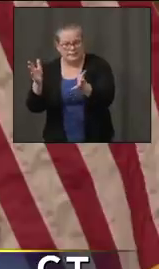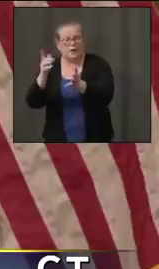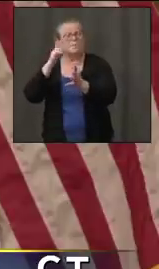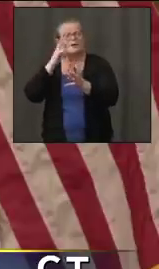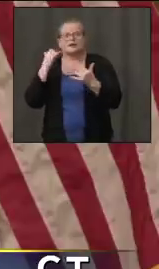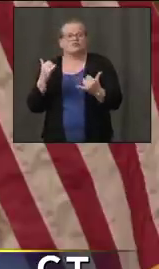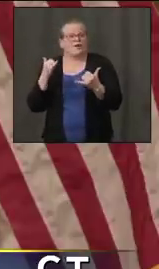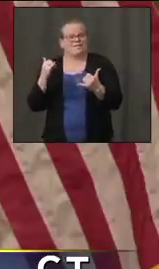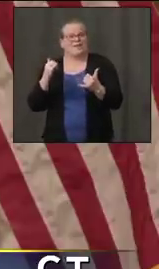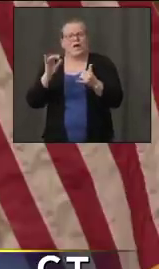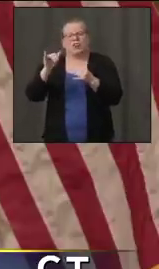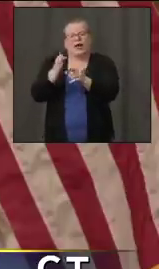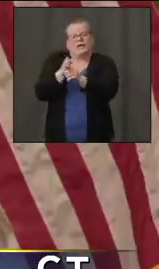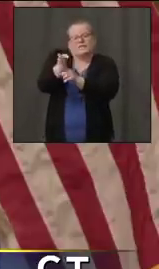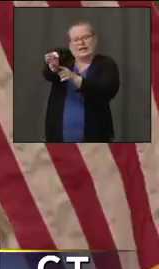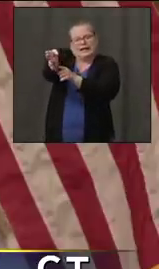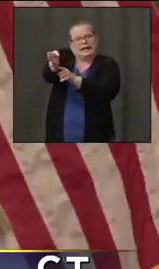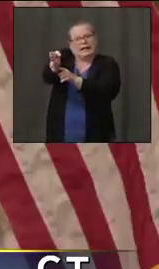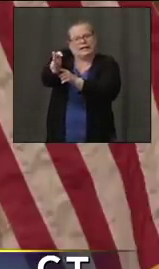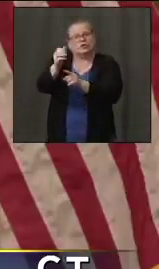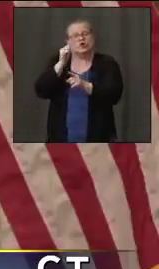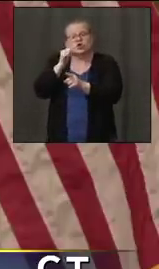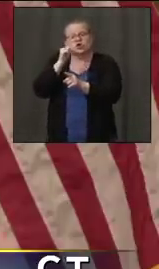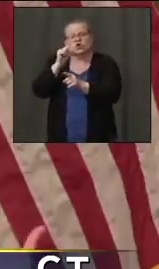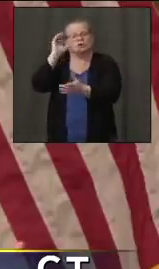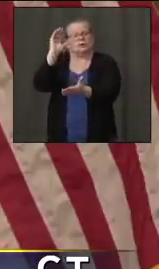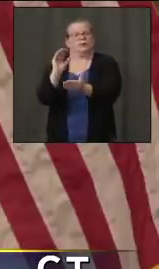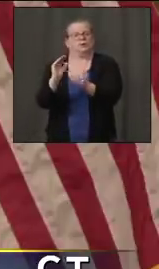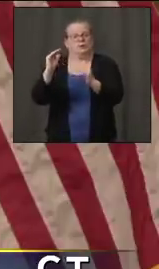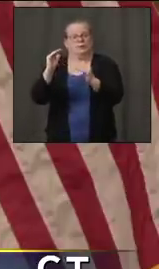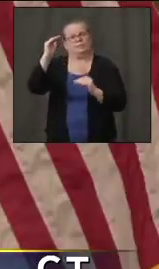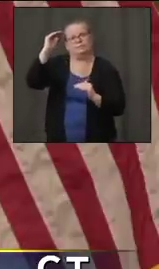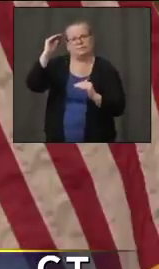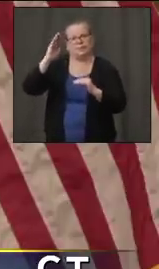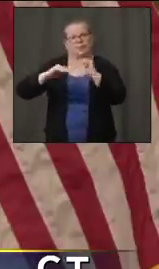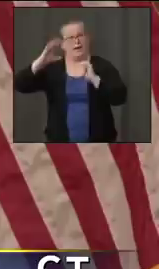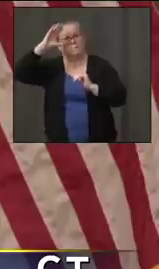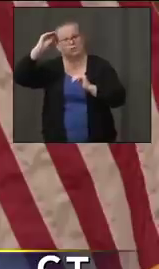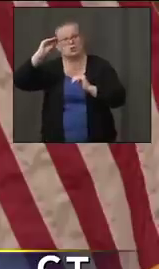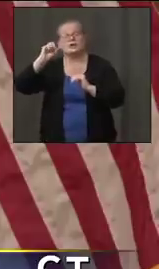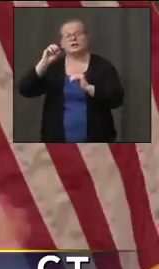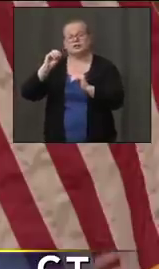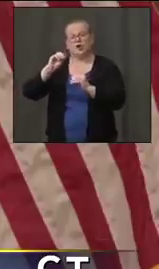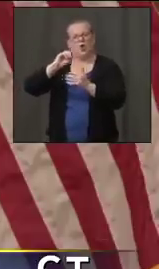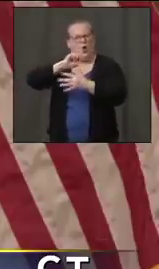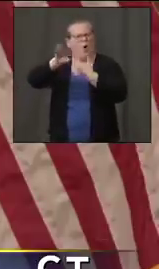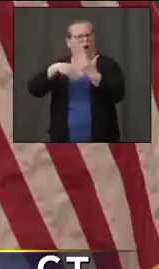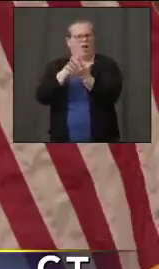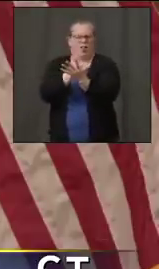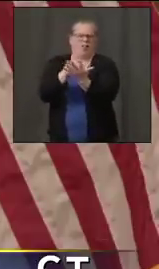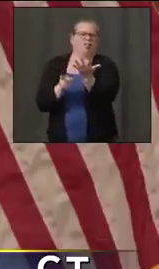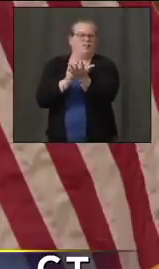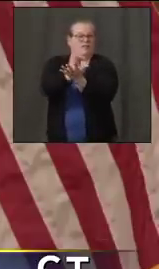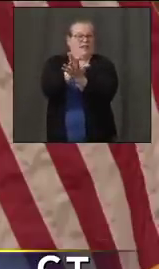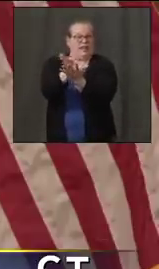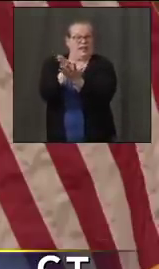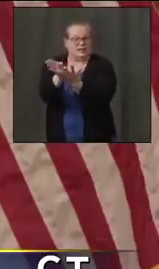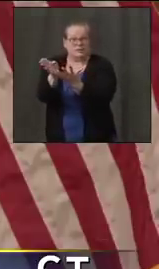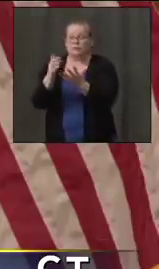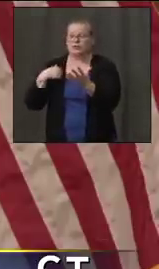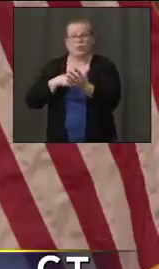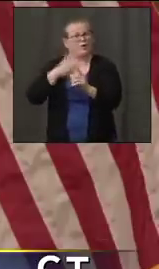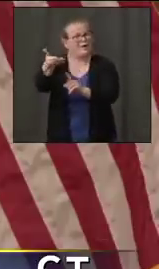underrepresented in that field, all of those fields. And so we're inviting all students, male